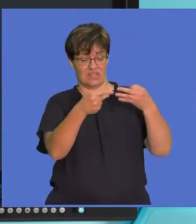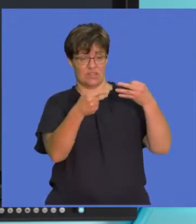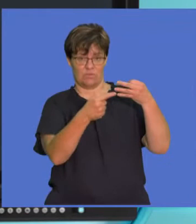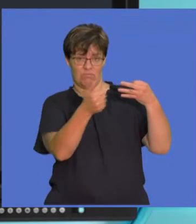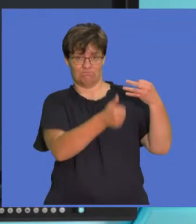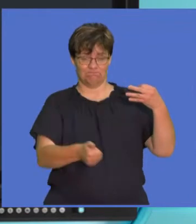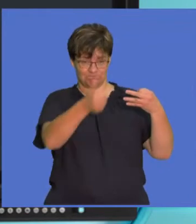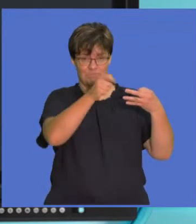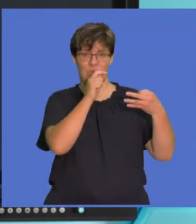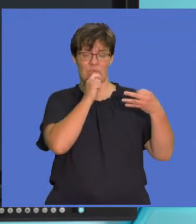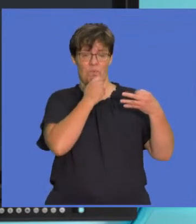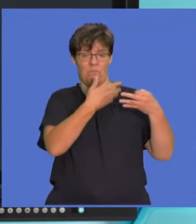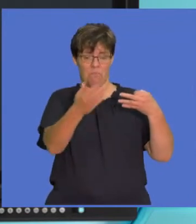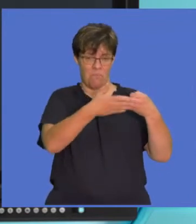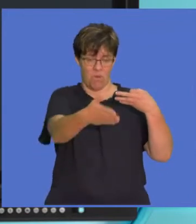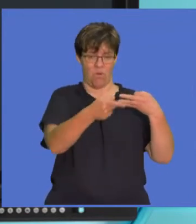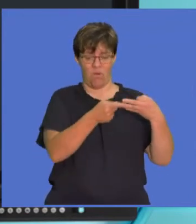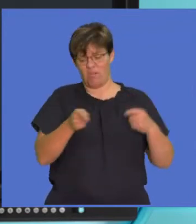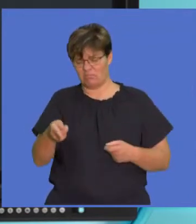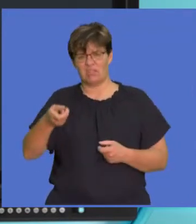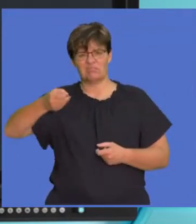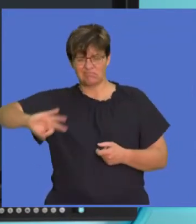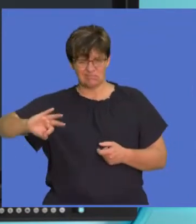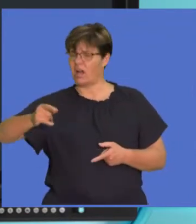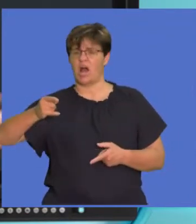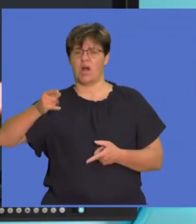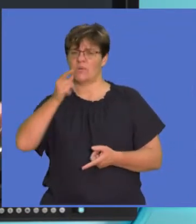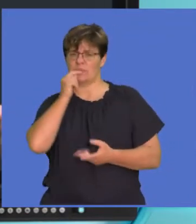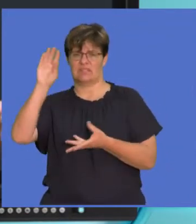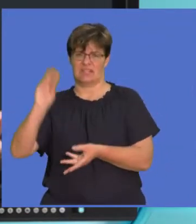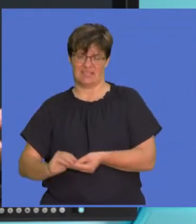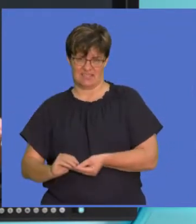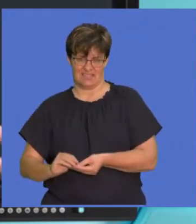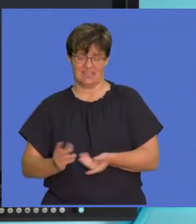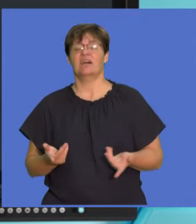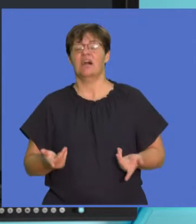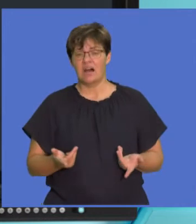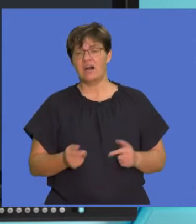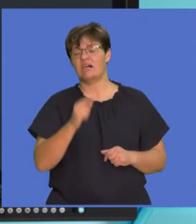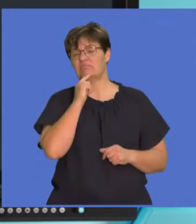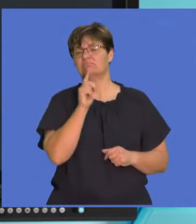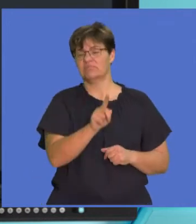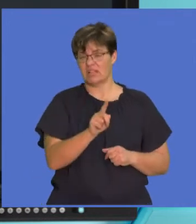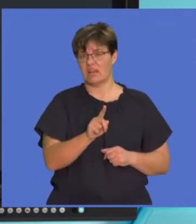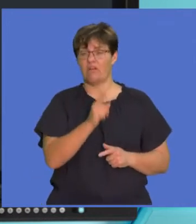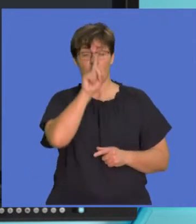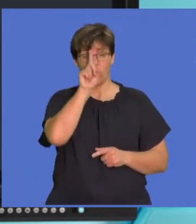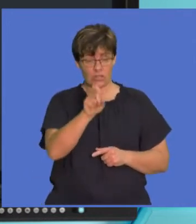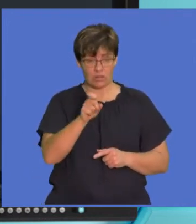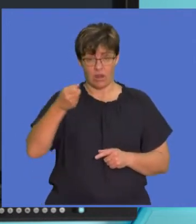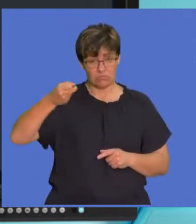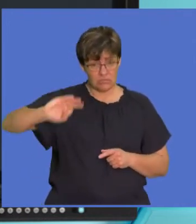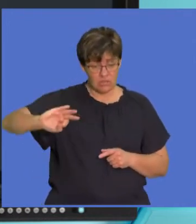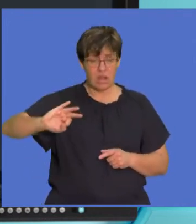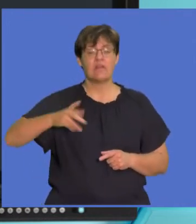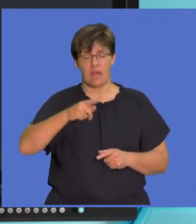main ratios more than the reciprocals. But if you are given a question that needs the reciprocal, you will